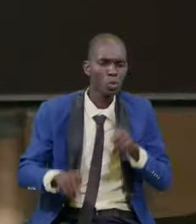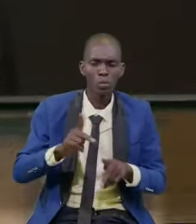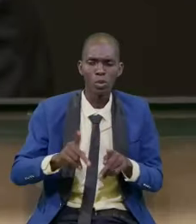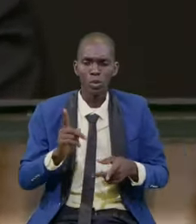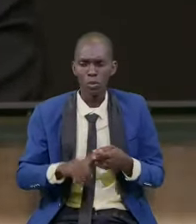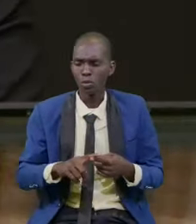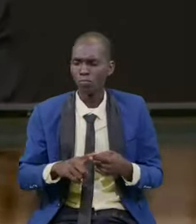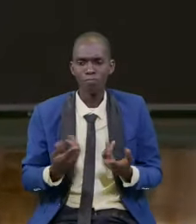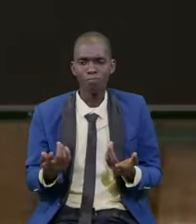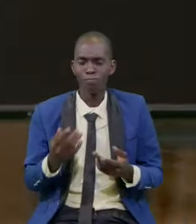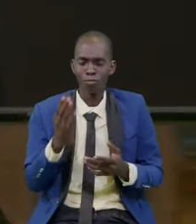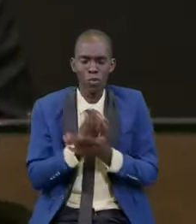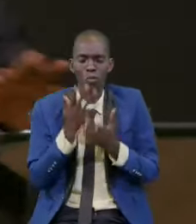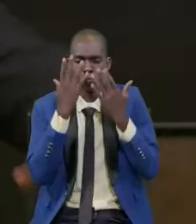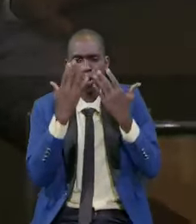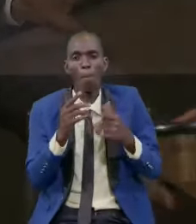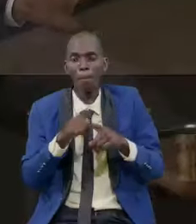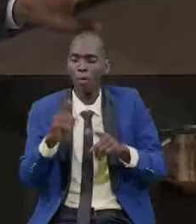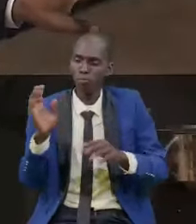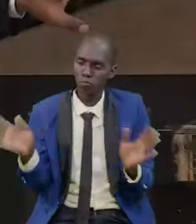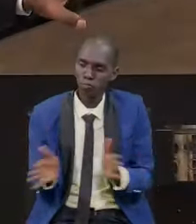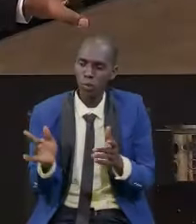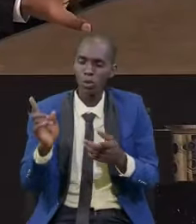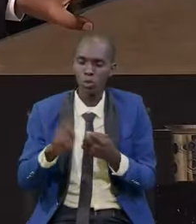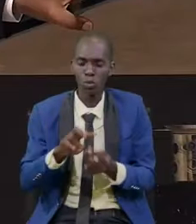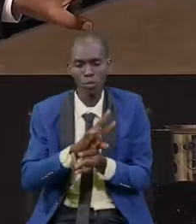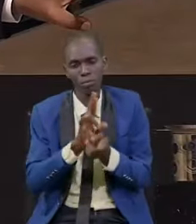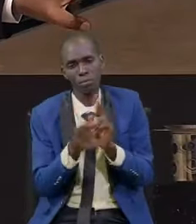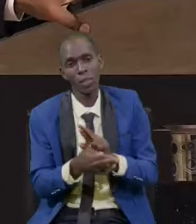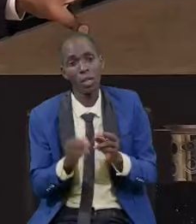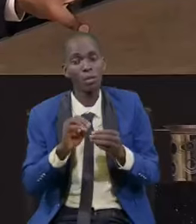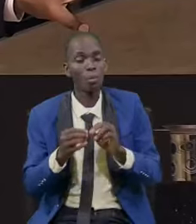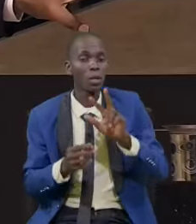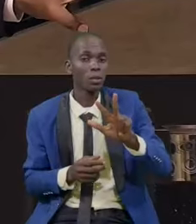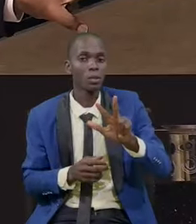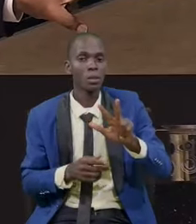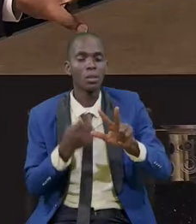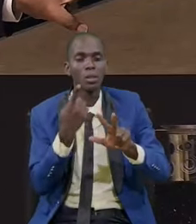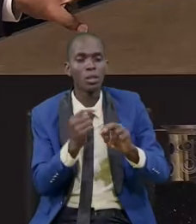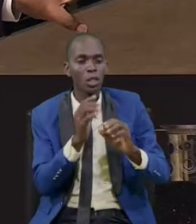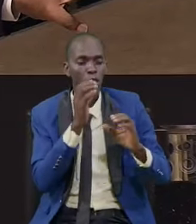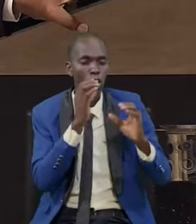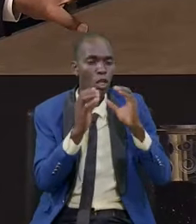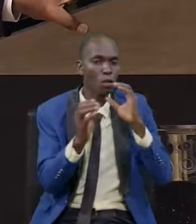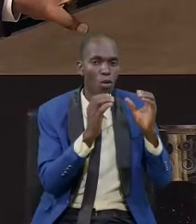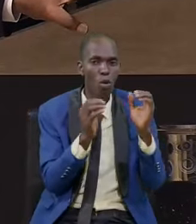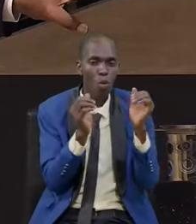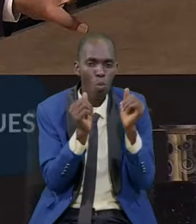number three here. Number three here is the conversation with mindful